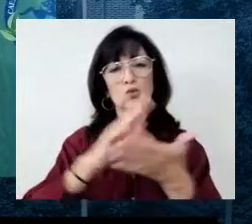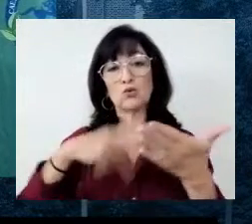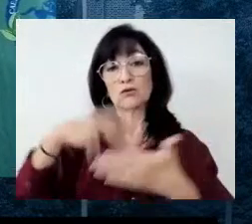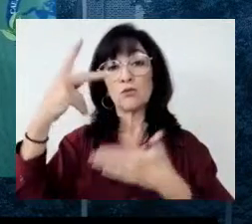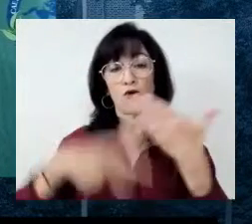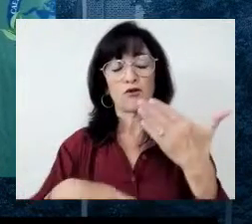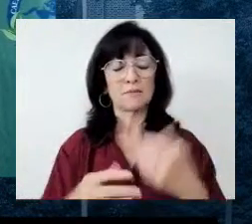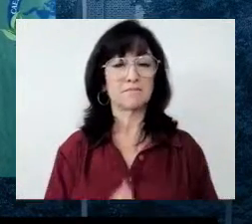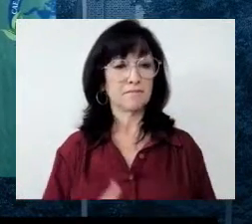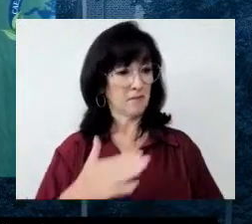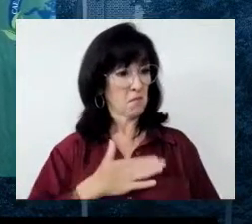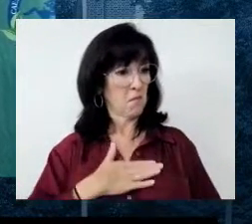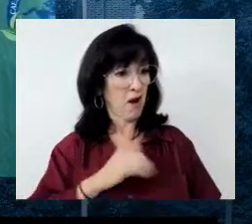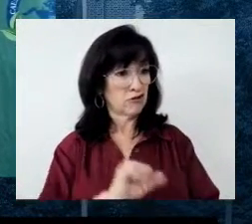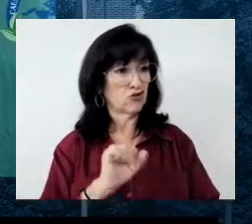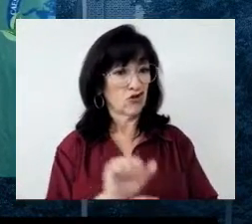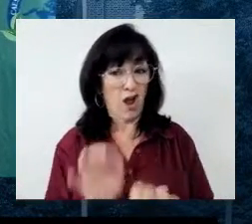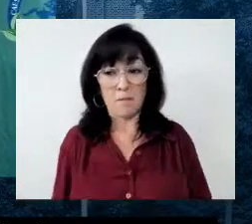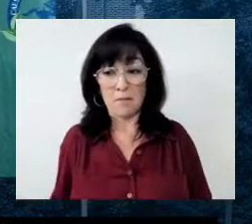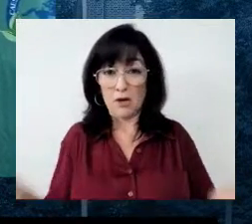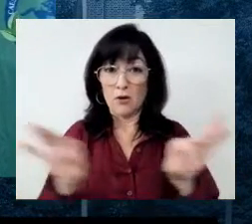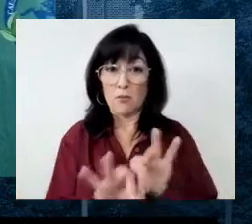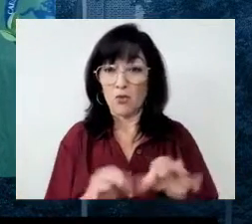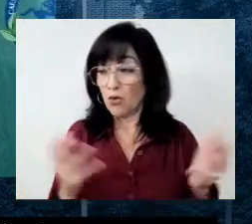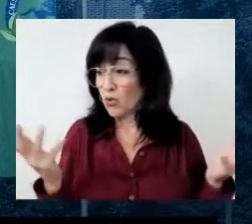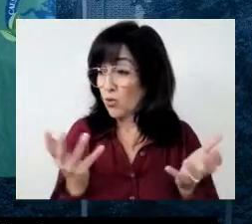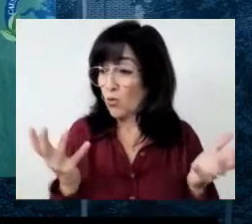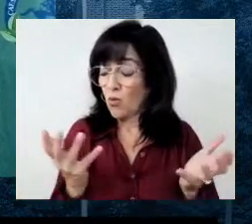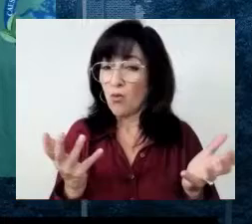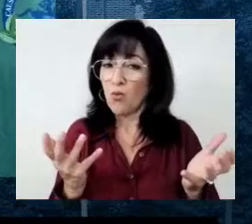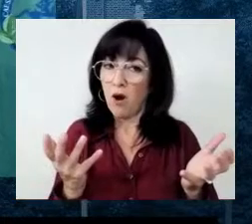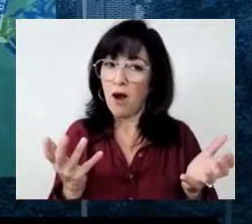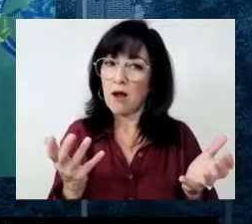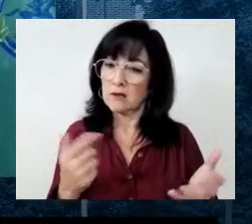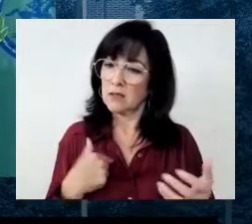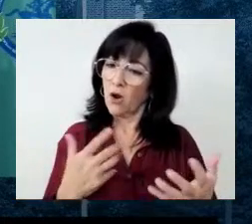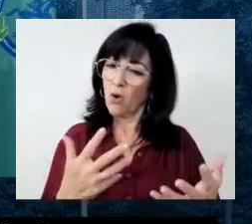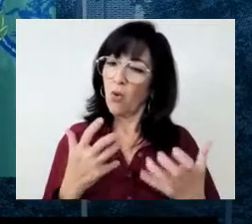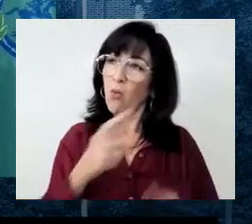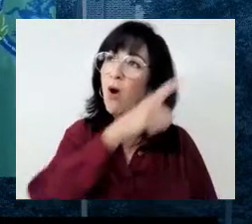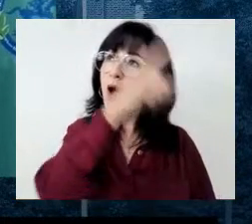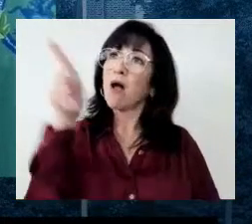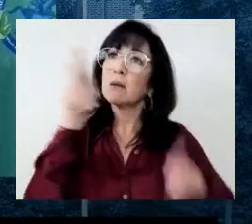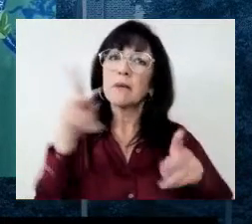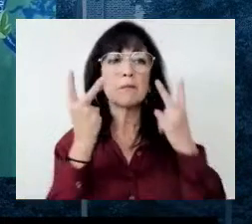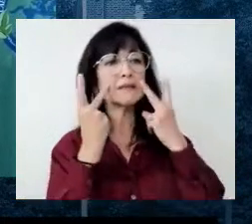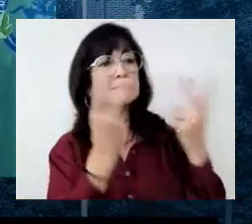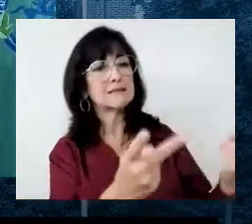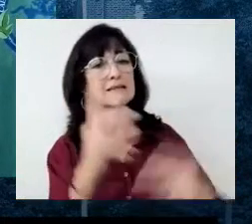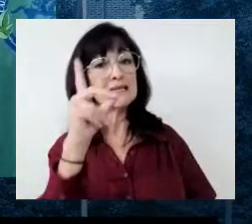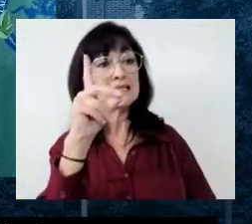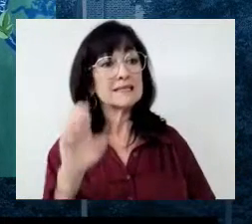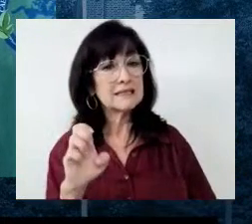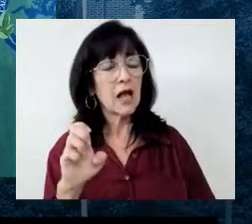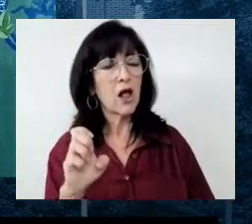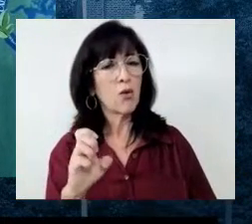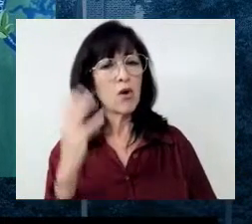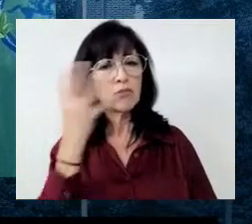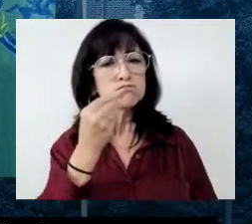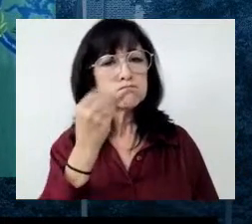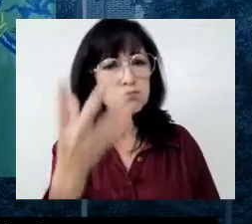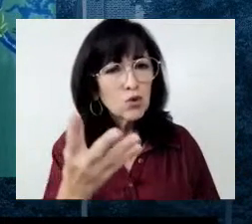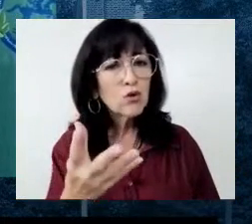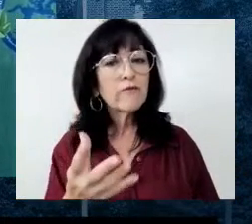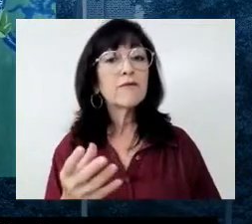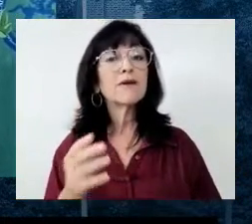governor, students here, is to make Delaware an attractive place for those of us who live here and for visitors who